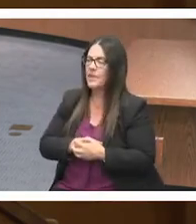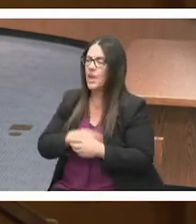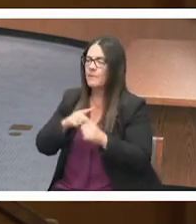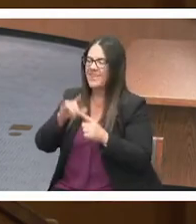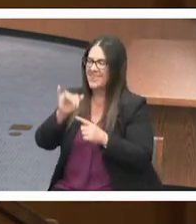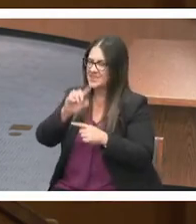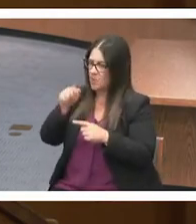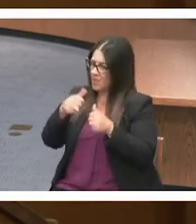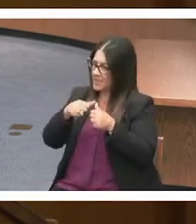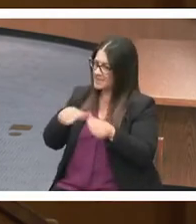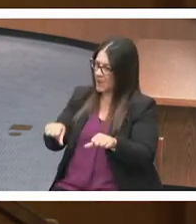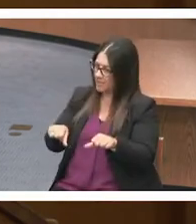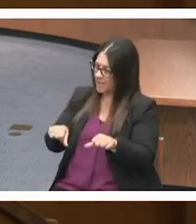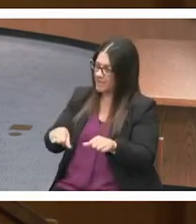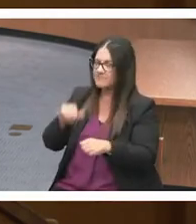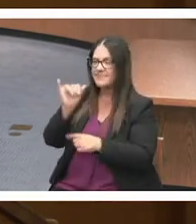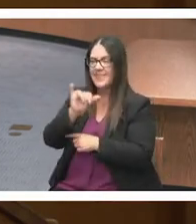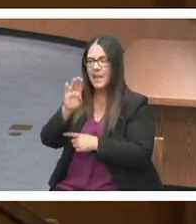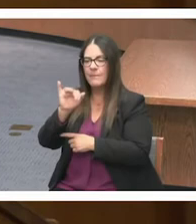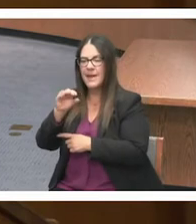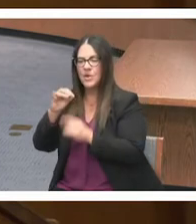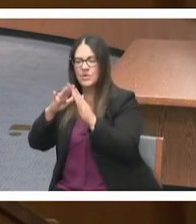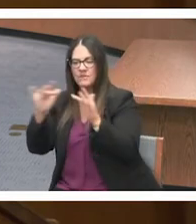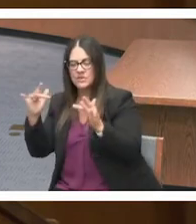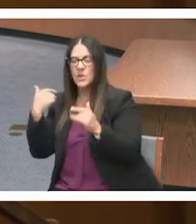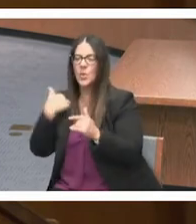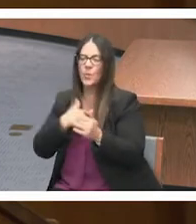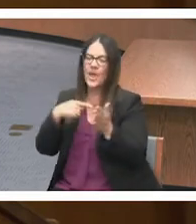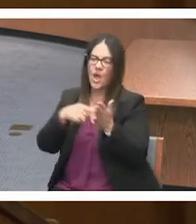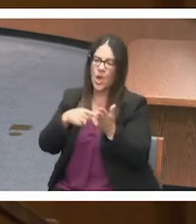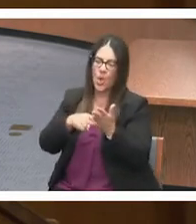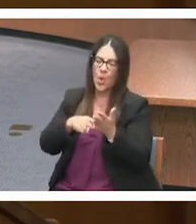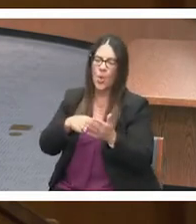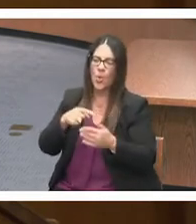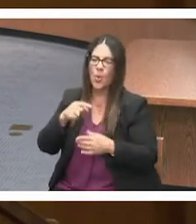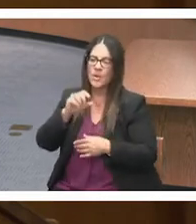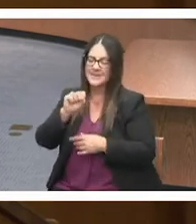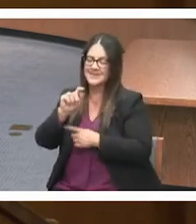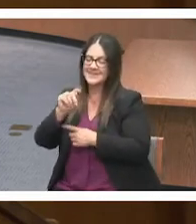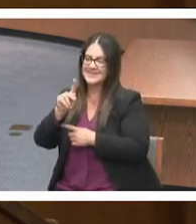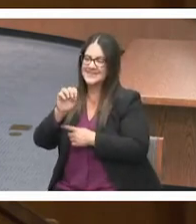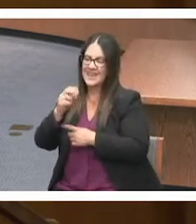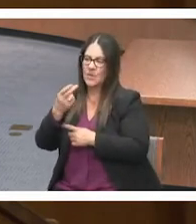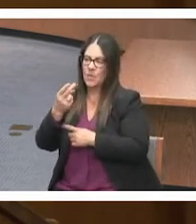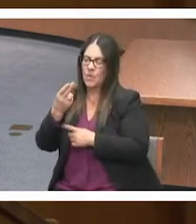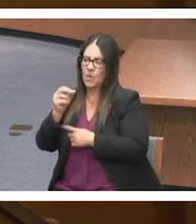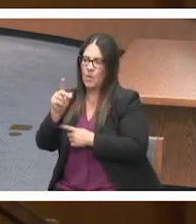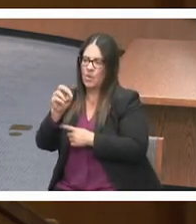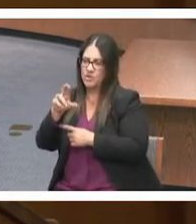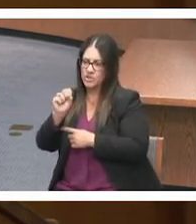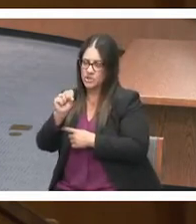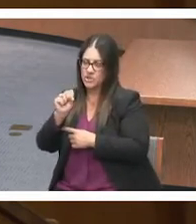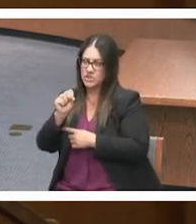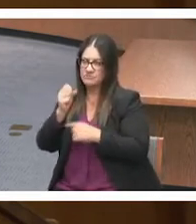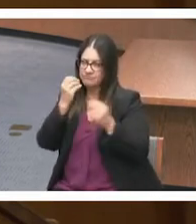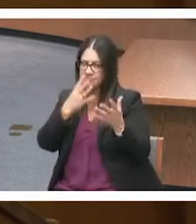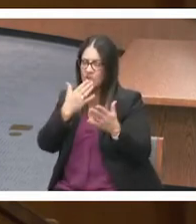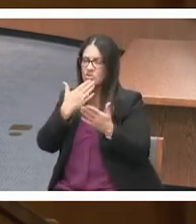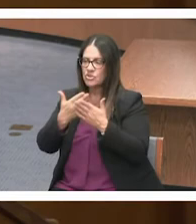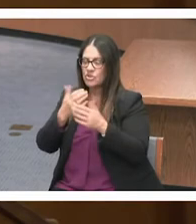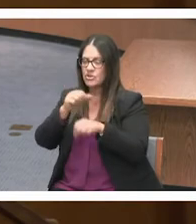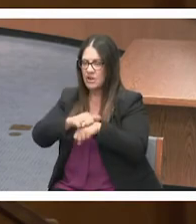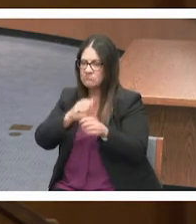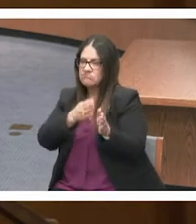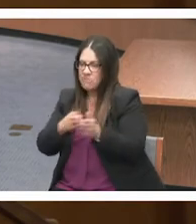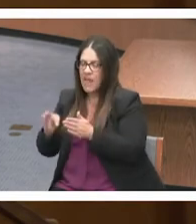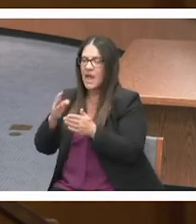down payment. Much like biodiversity, we owe our stakeholders more of a concrete plan about, in coming years, how are we